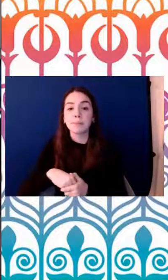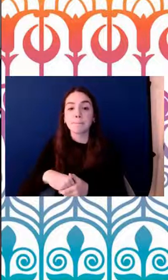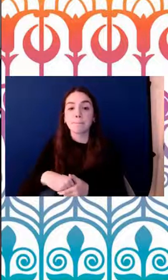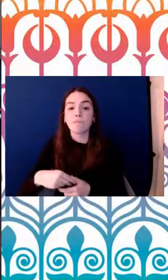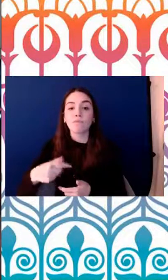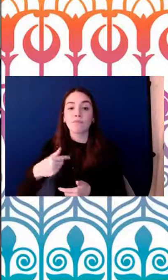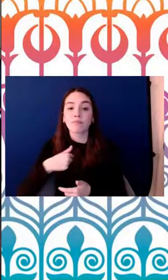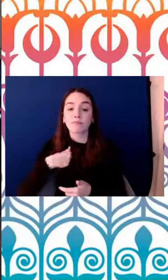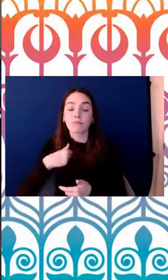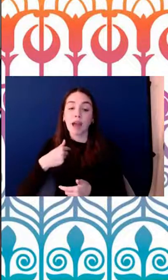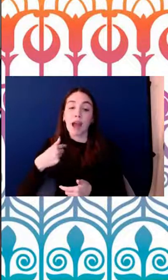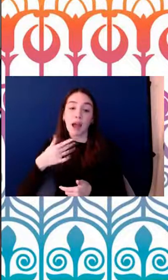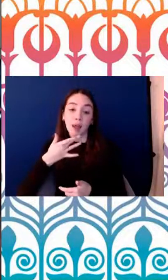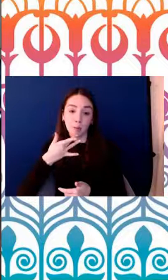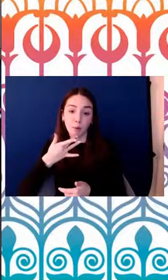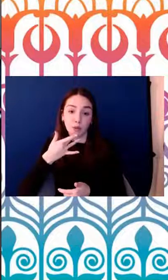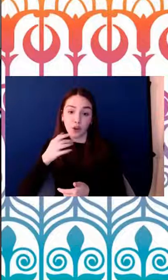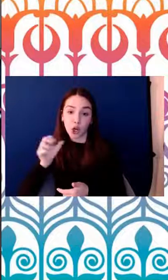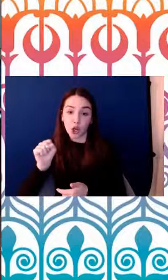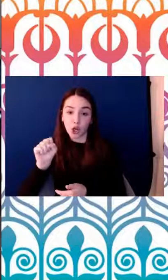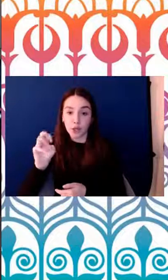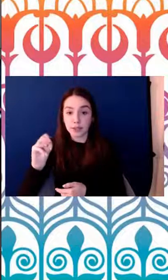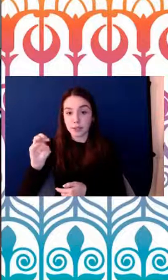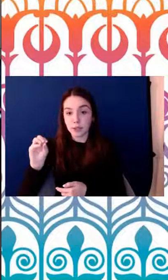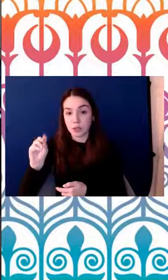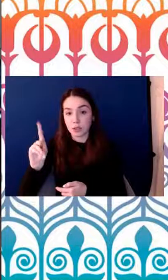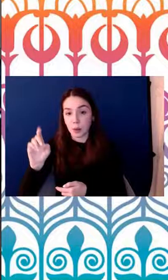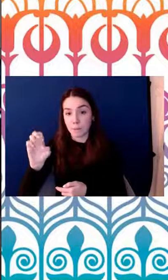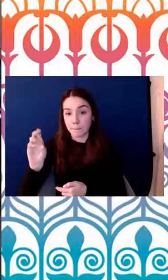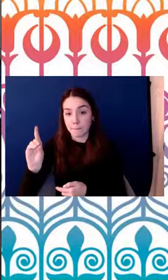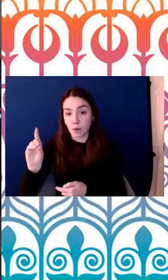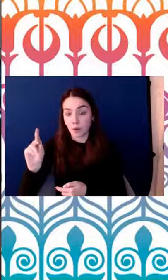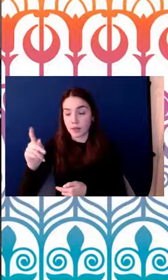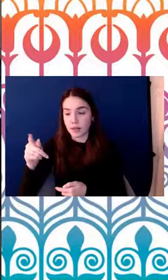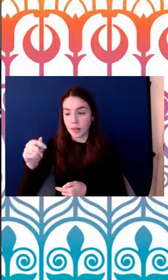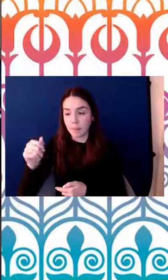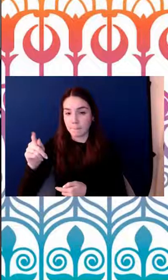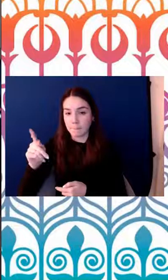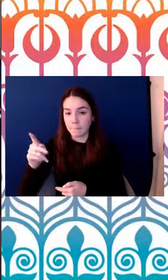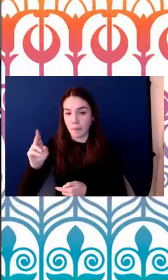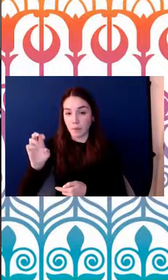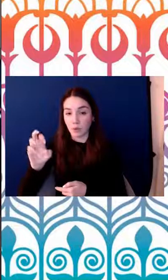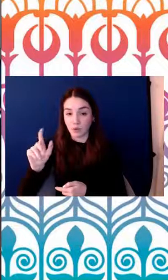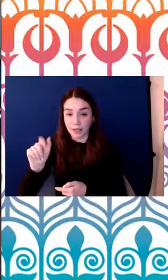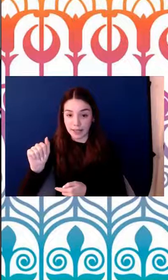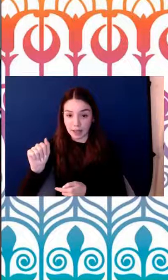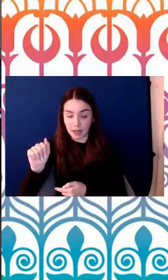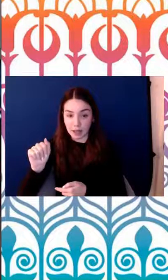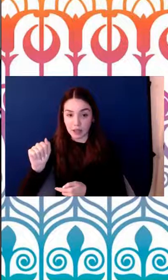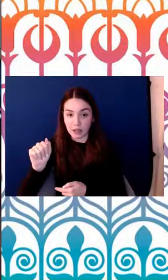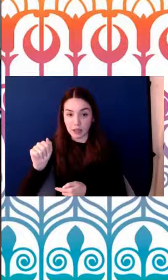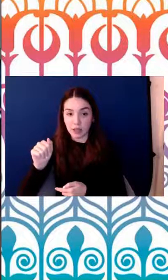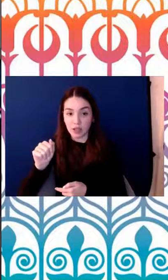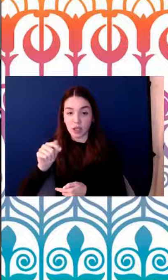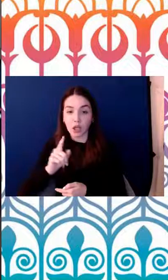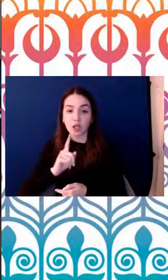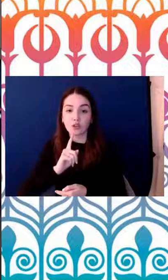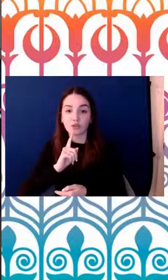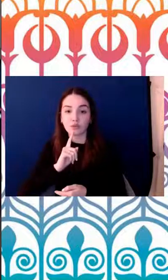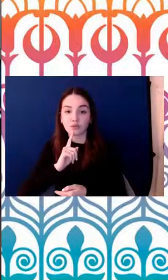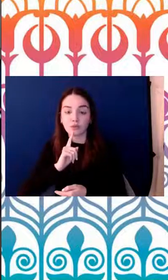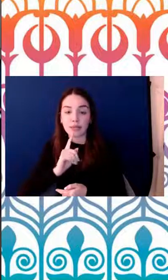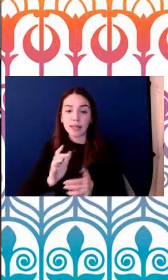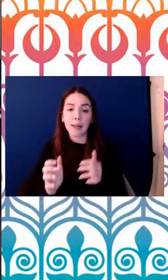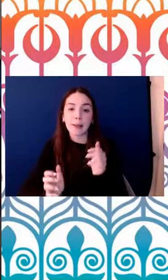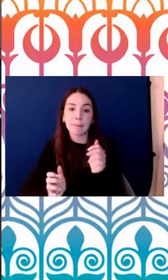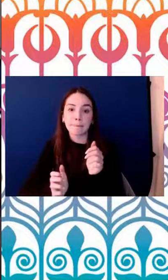like smoked paprika because we're not putting a lot of other ingredients. This kind of is the star